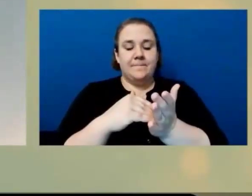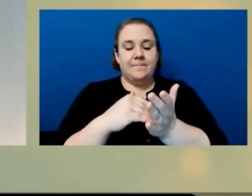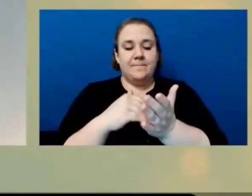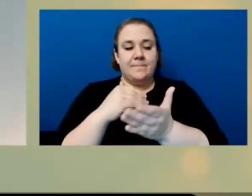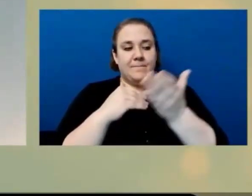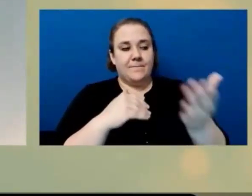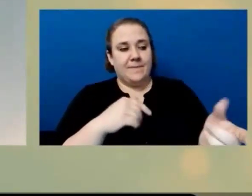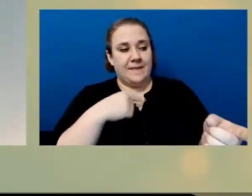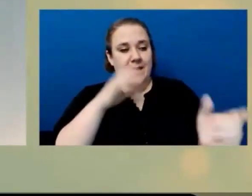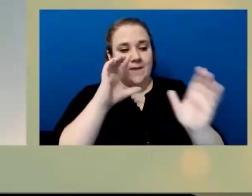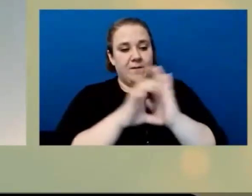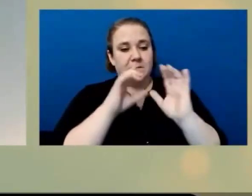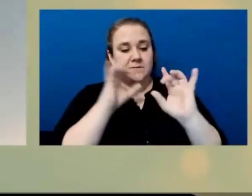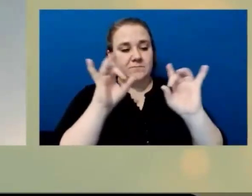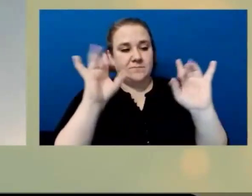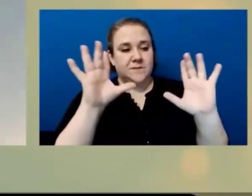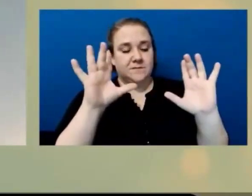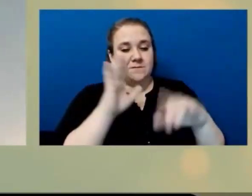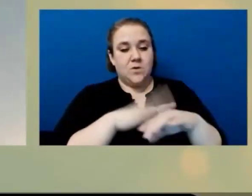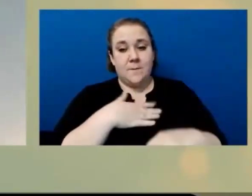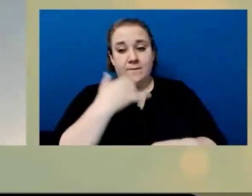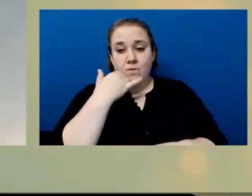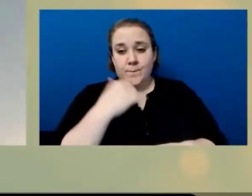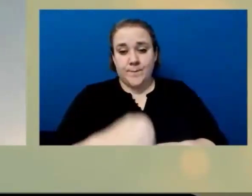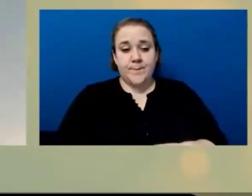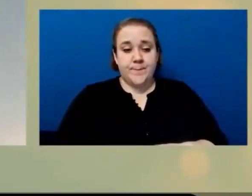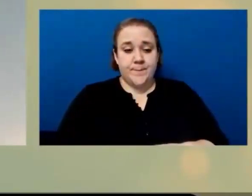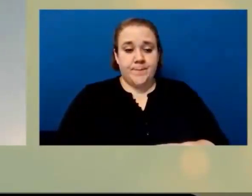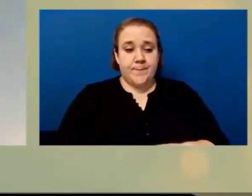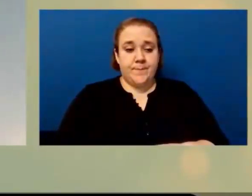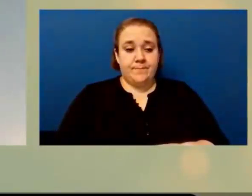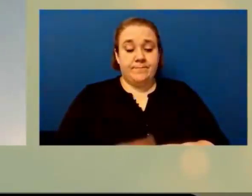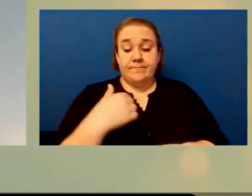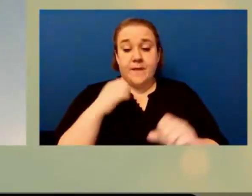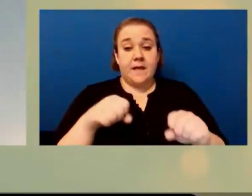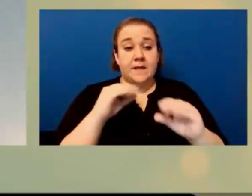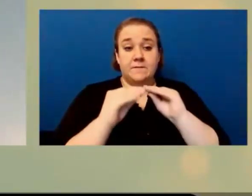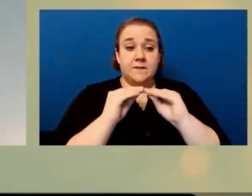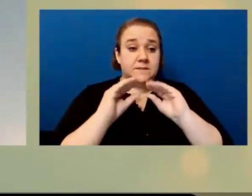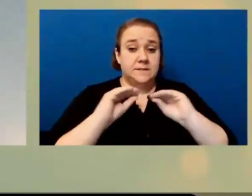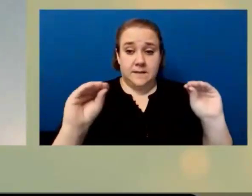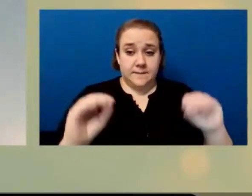ours. First, we learn to mend.